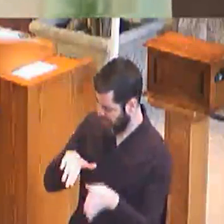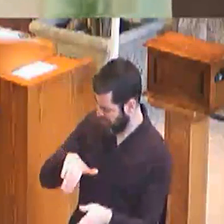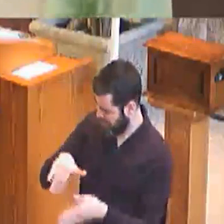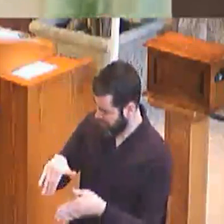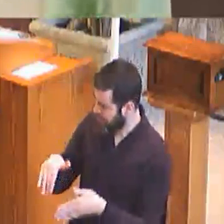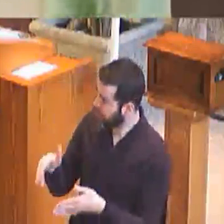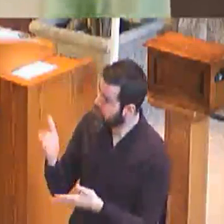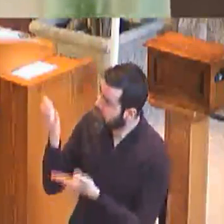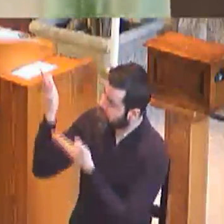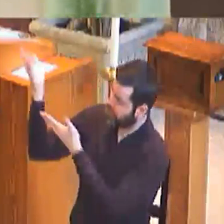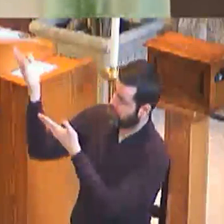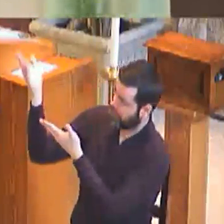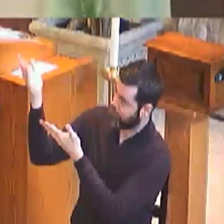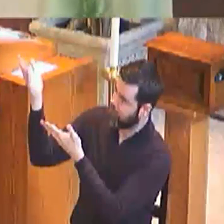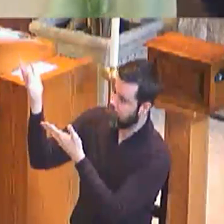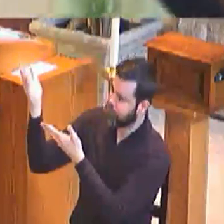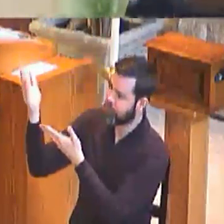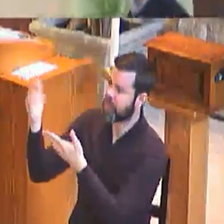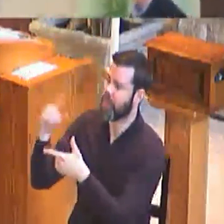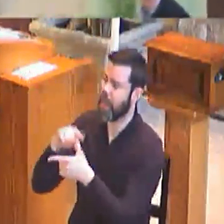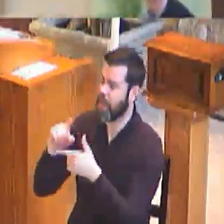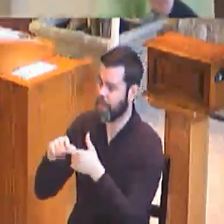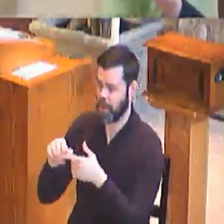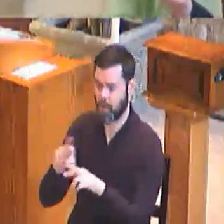within us, to take us to